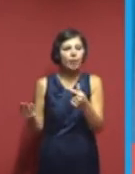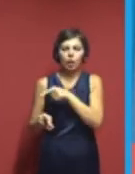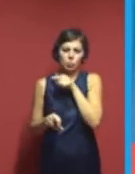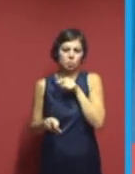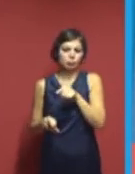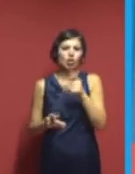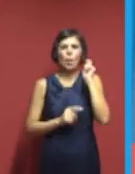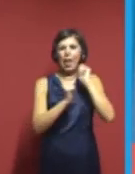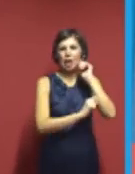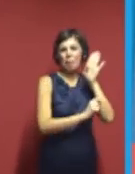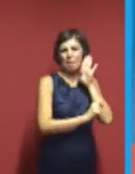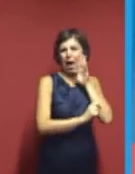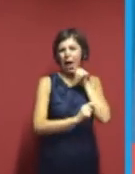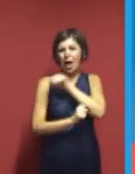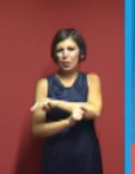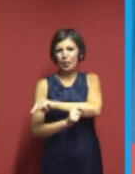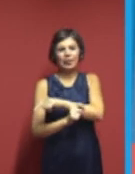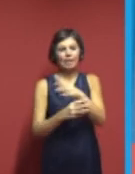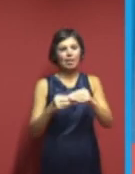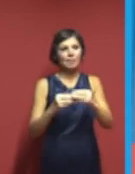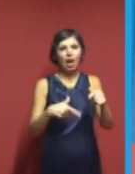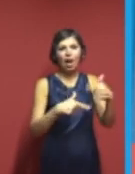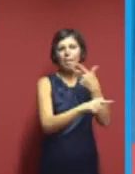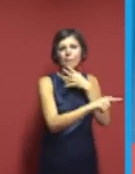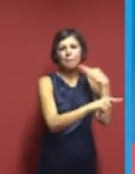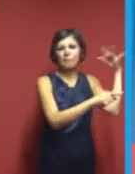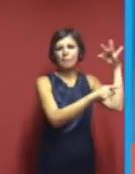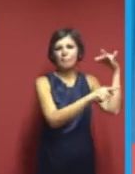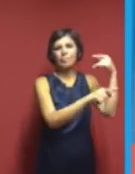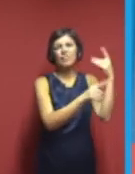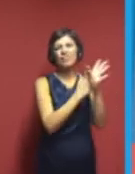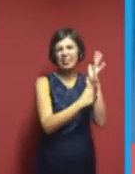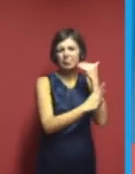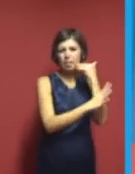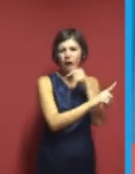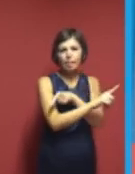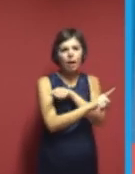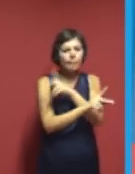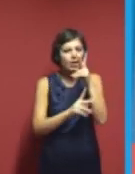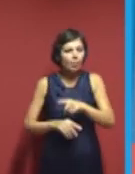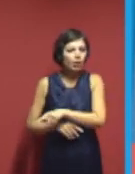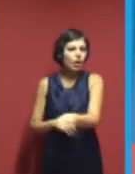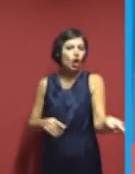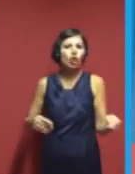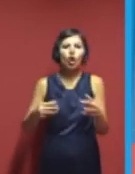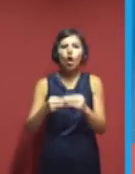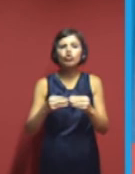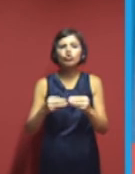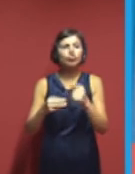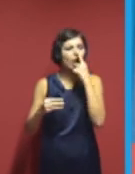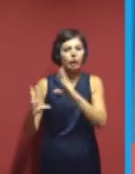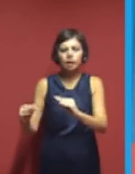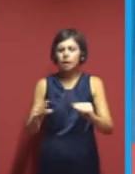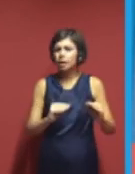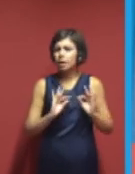to create later on in their life. And if they're able to see themselves as creators rather than consumers, what sort of impact they'll be able to have